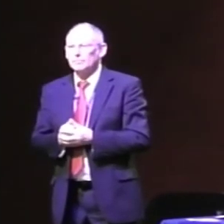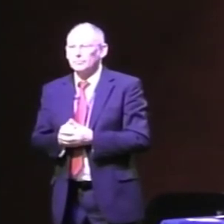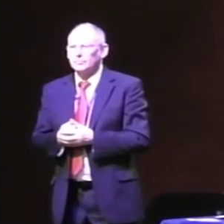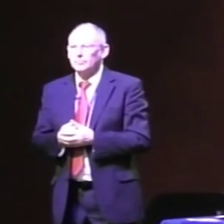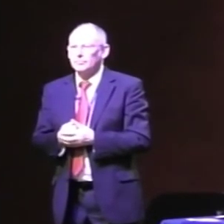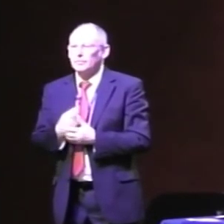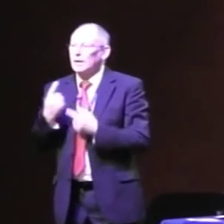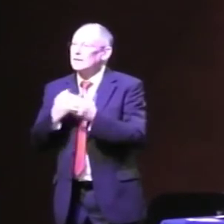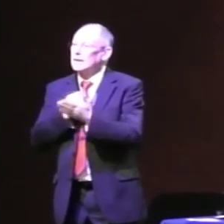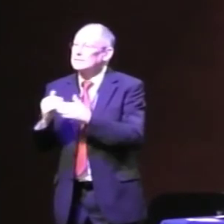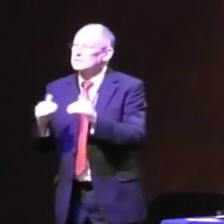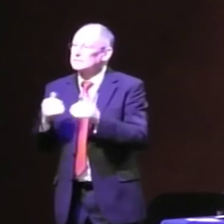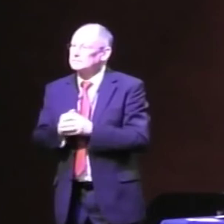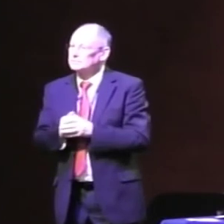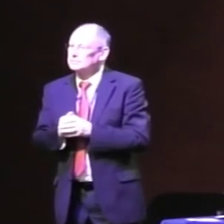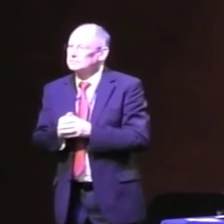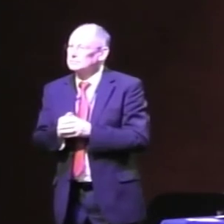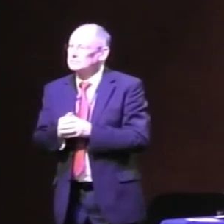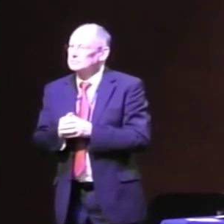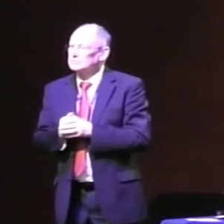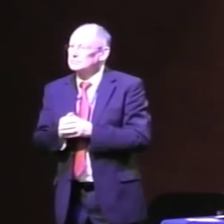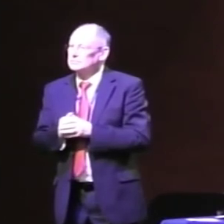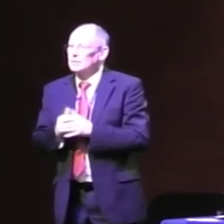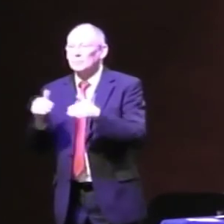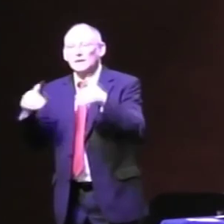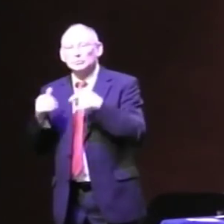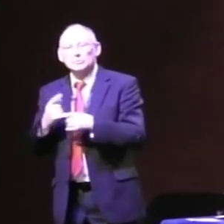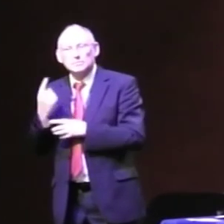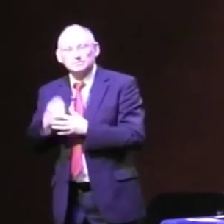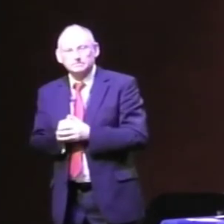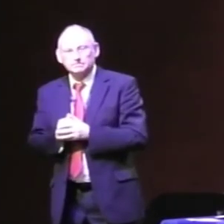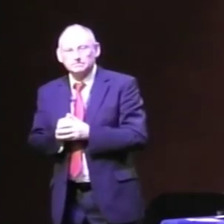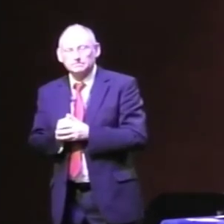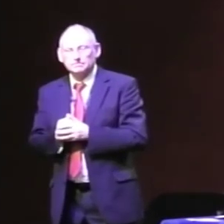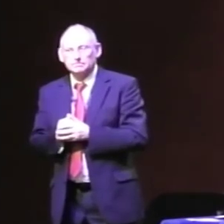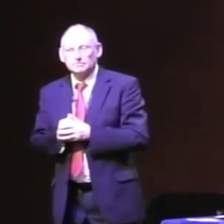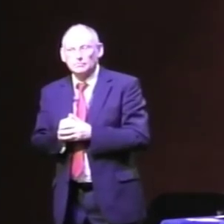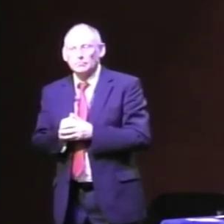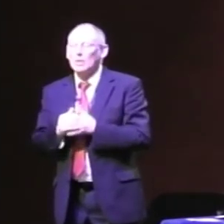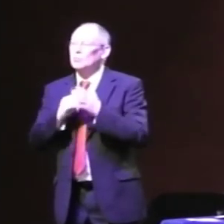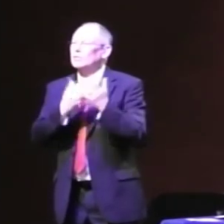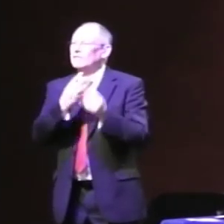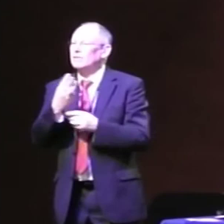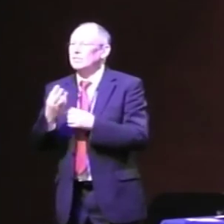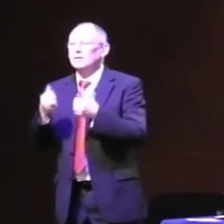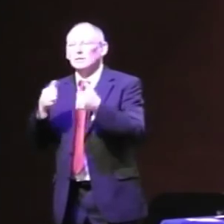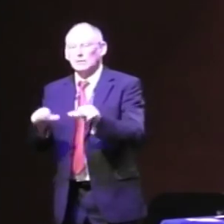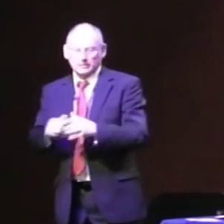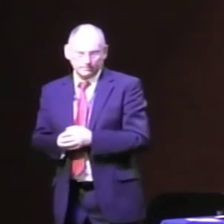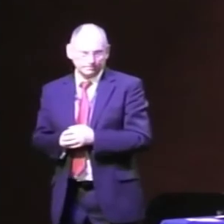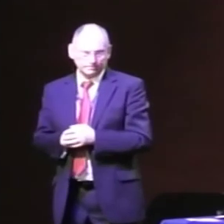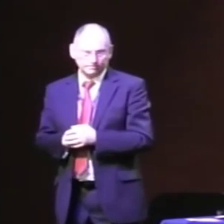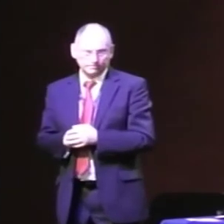Thank you. Any against? Any abstentions? Motion 53 is carried.